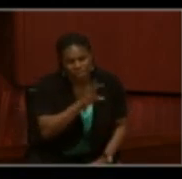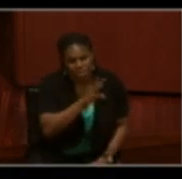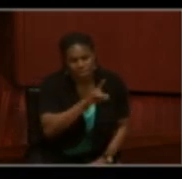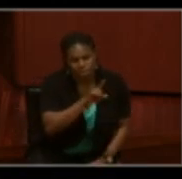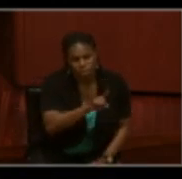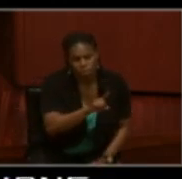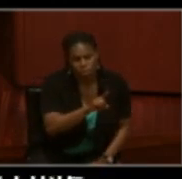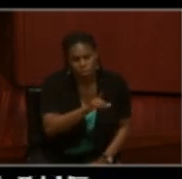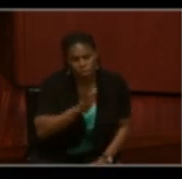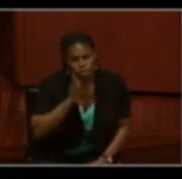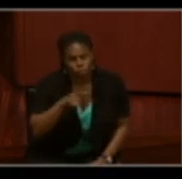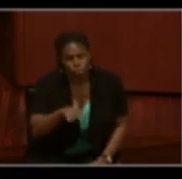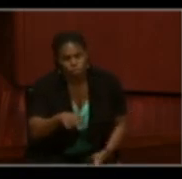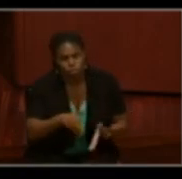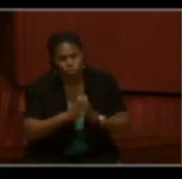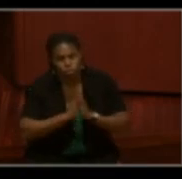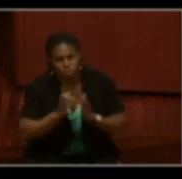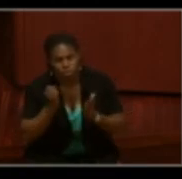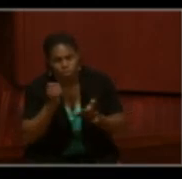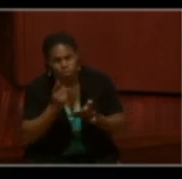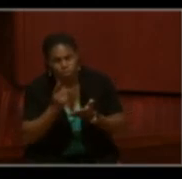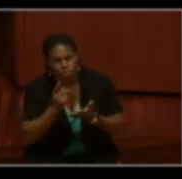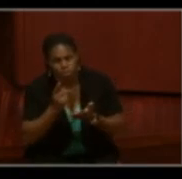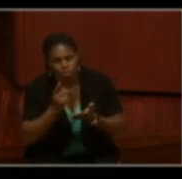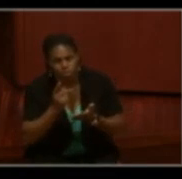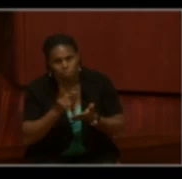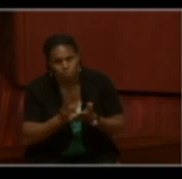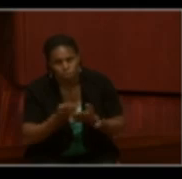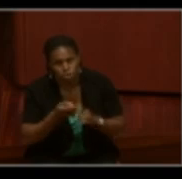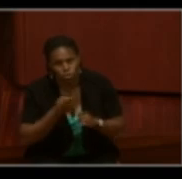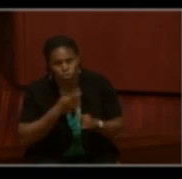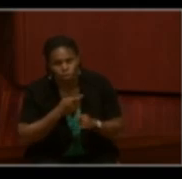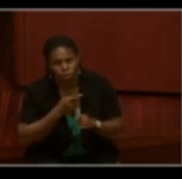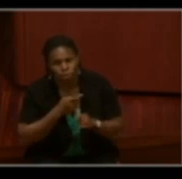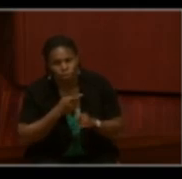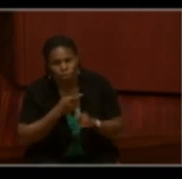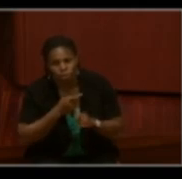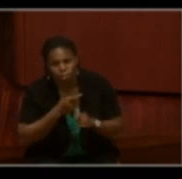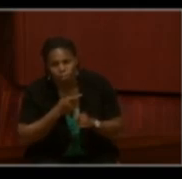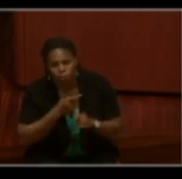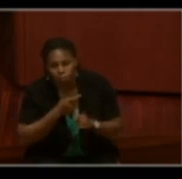would need to request permission from the creating service agency.